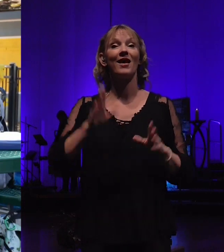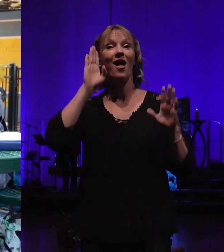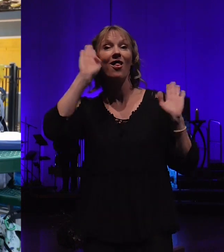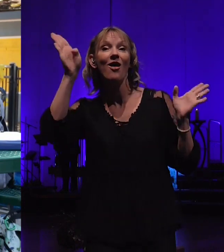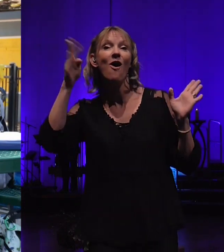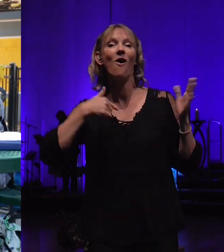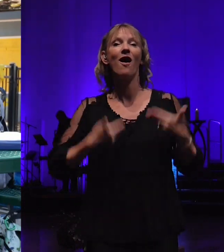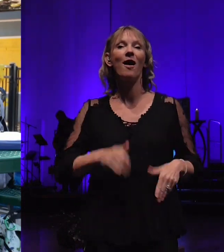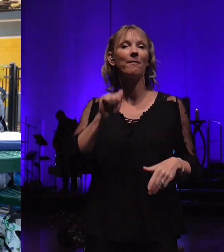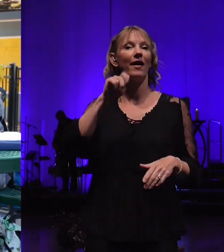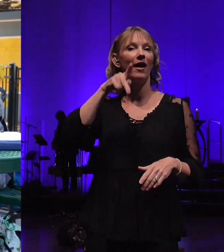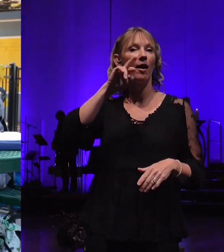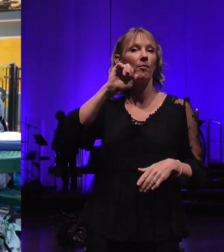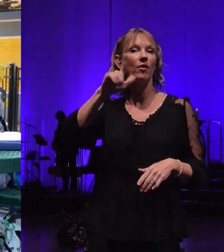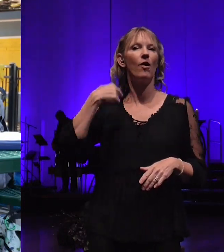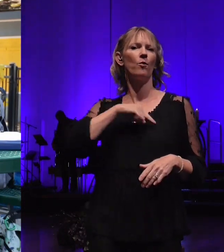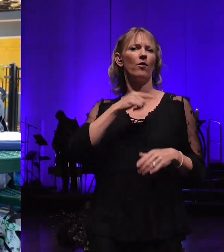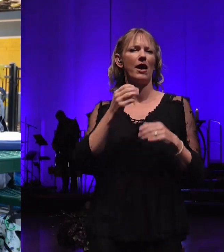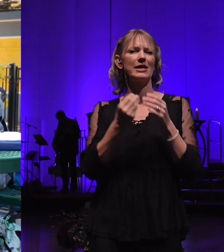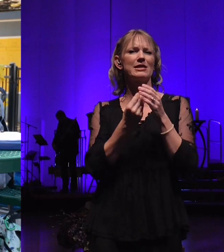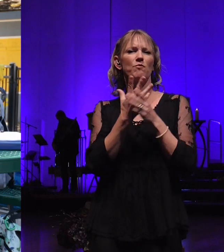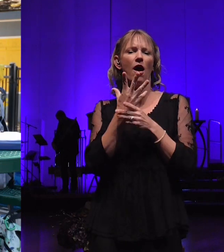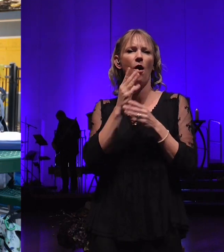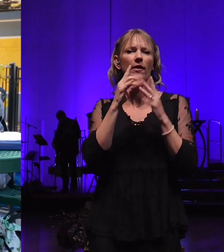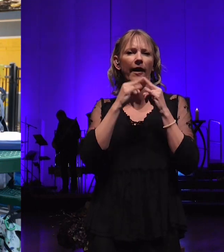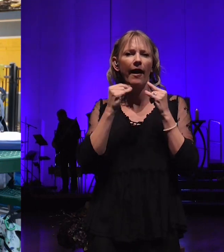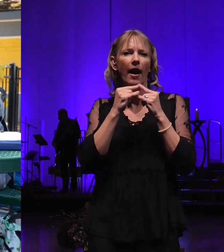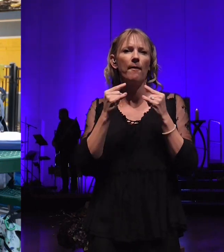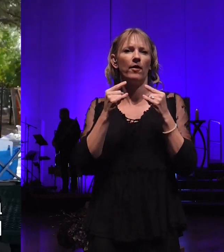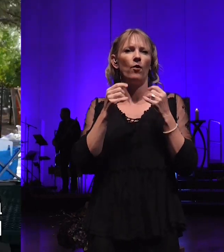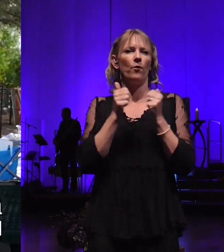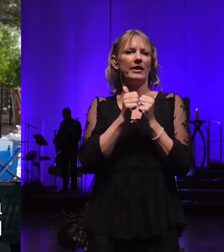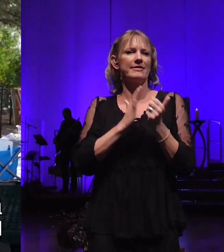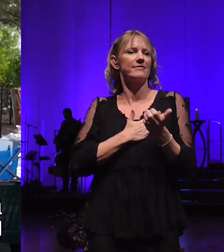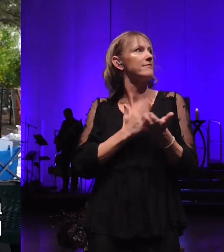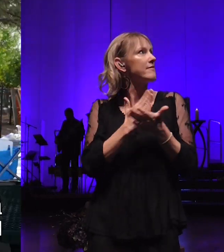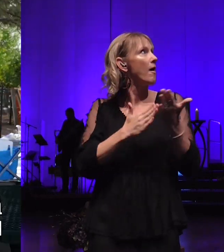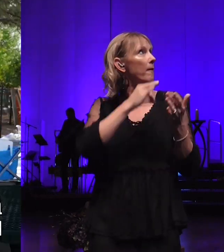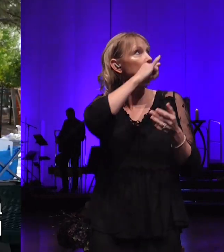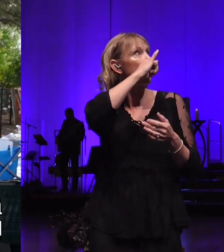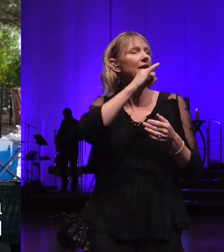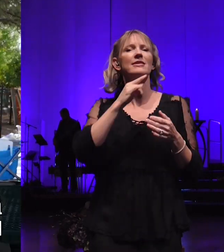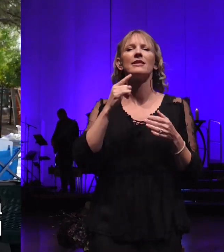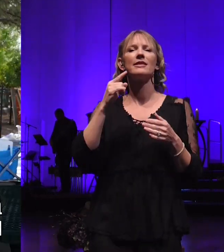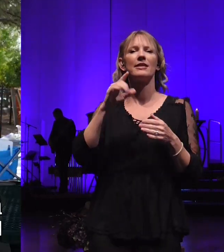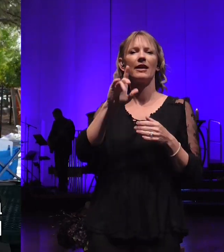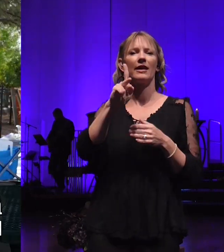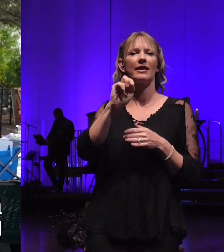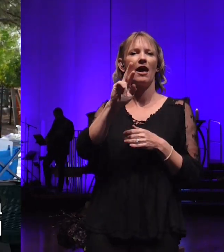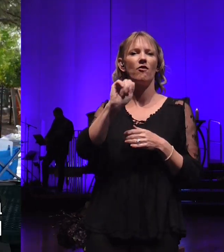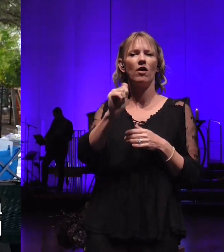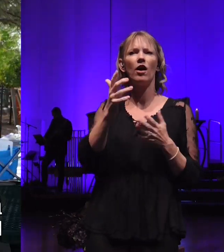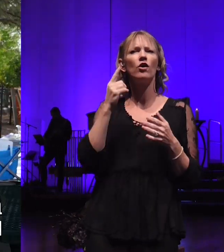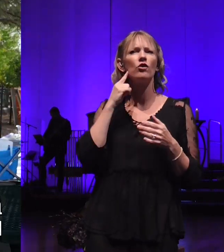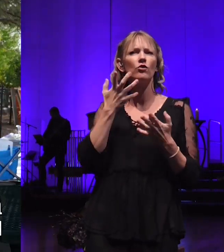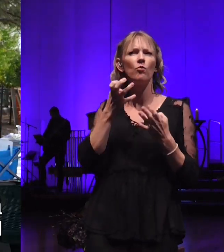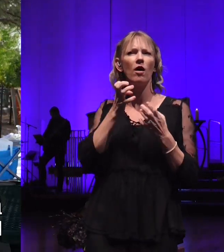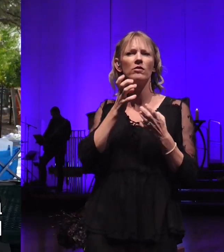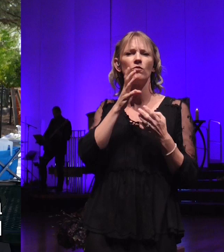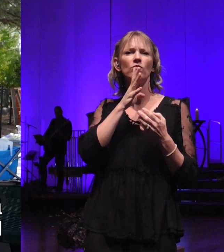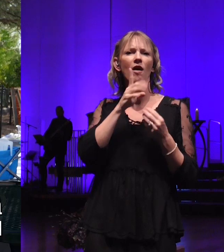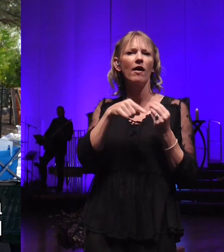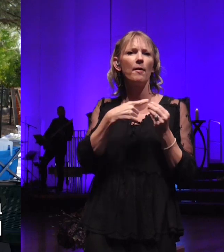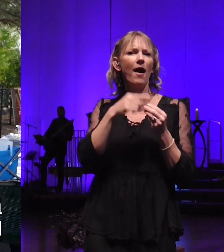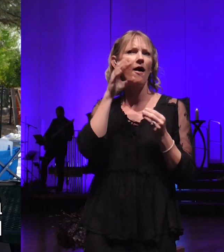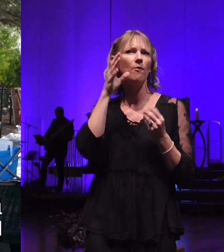Hey, I'm April and we're at Sprout Camp hanging out with some kids. This is Kara. Kara, I heard that you wanted to talk a little bit about